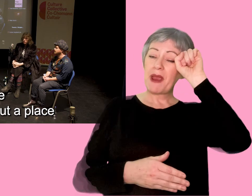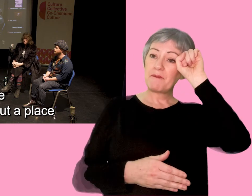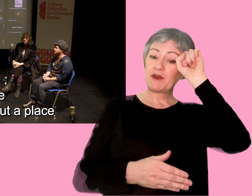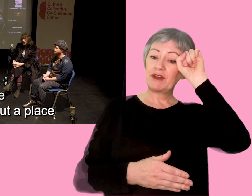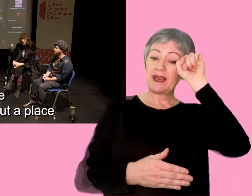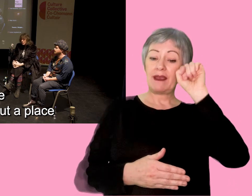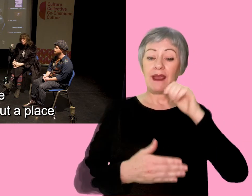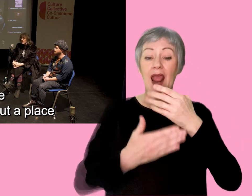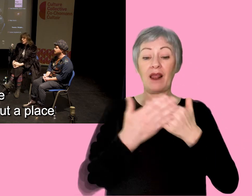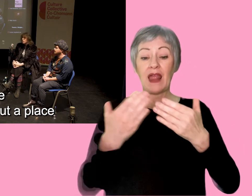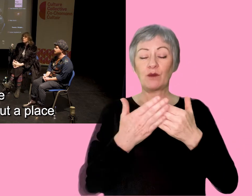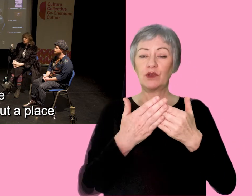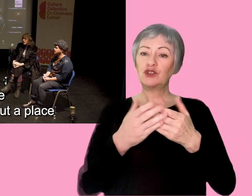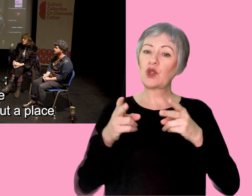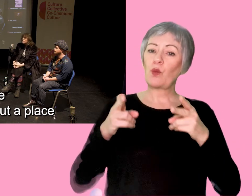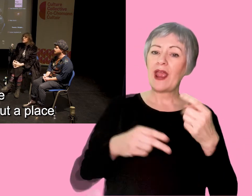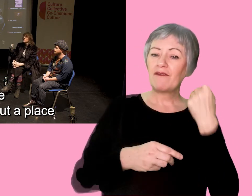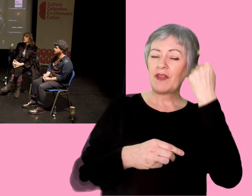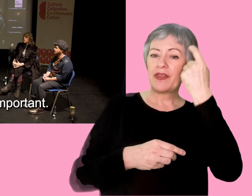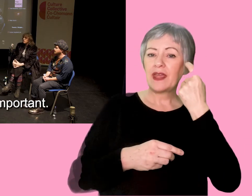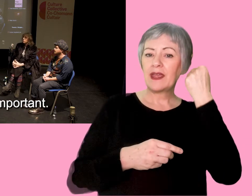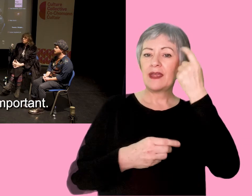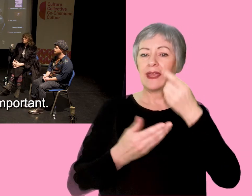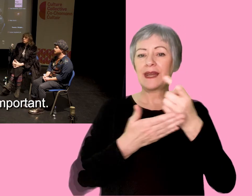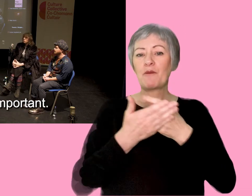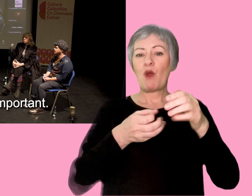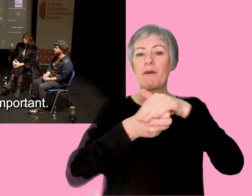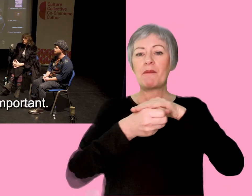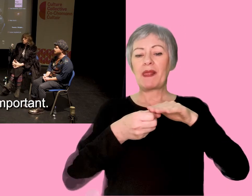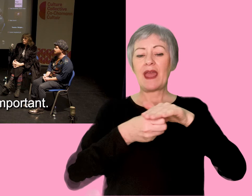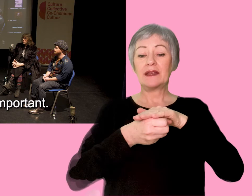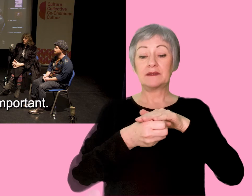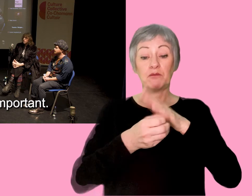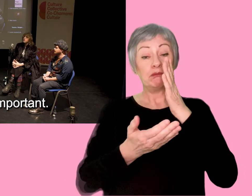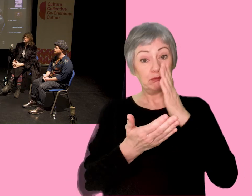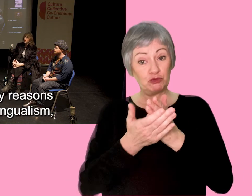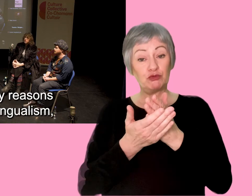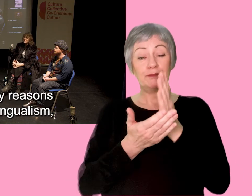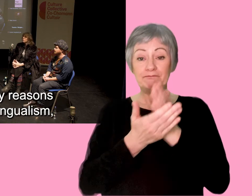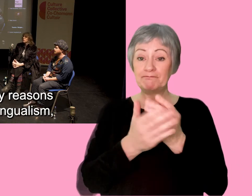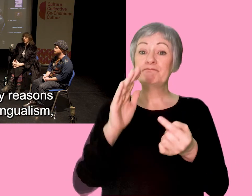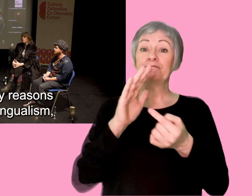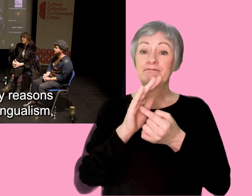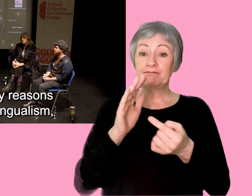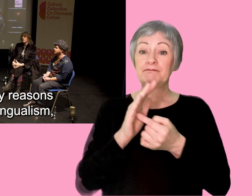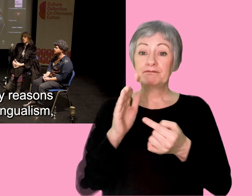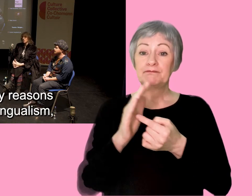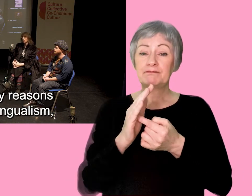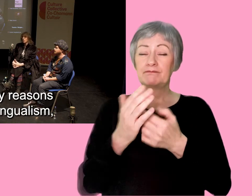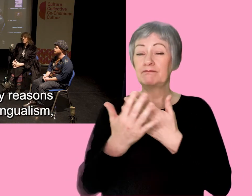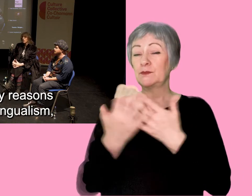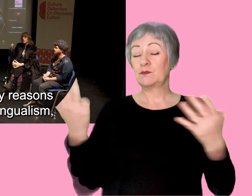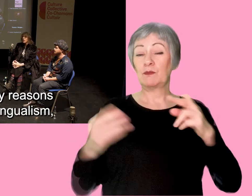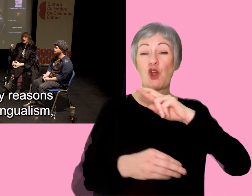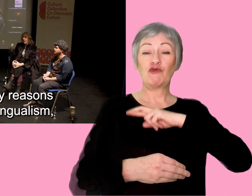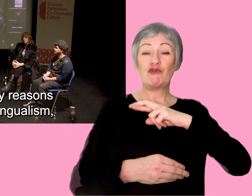is a way of thinking about the place, and that's all true and important, and is one of the many reasons